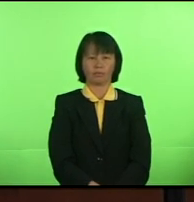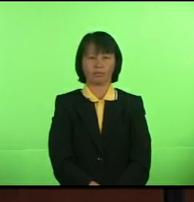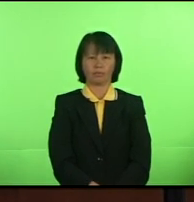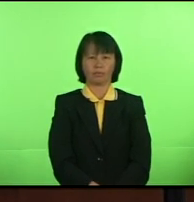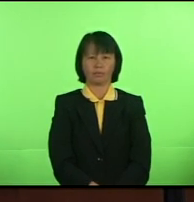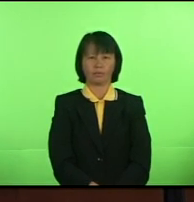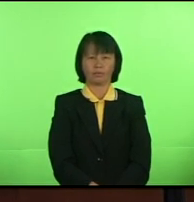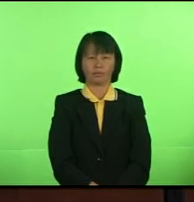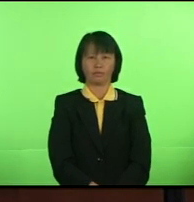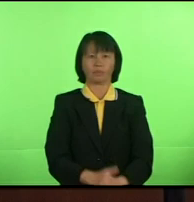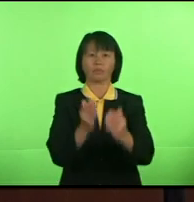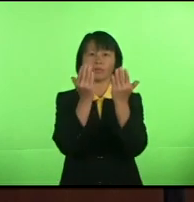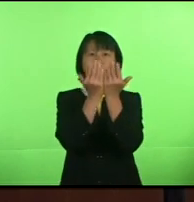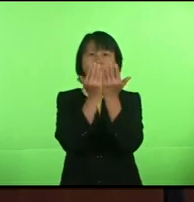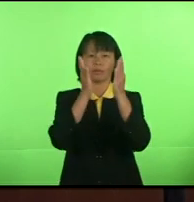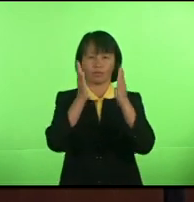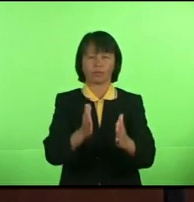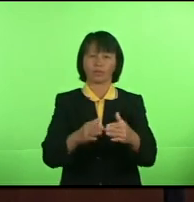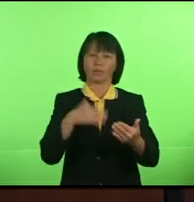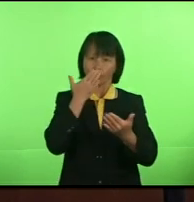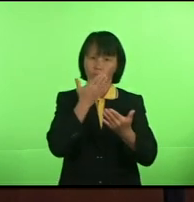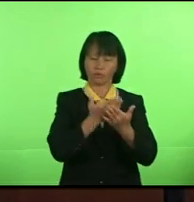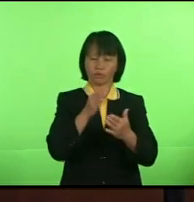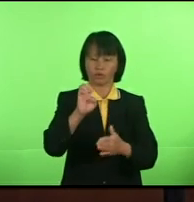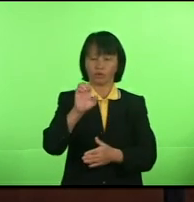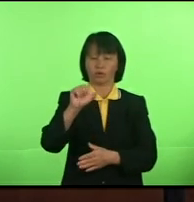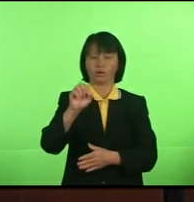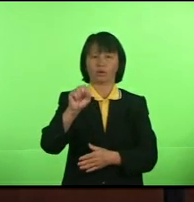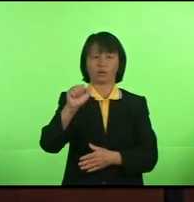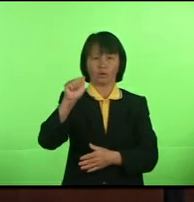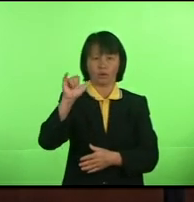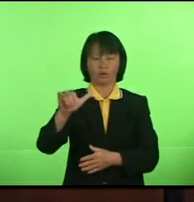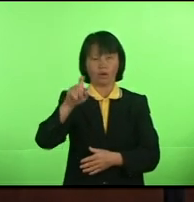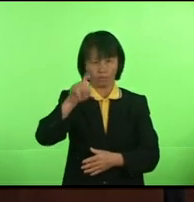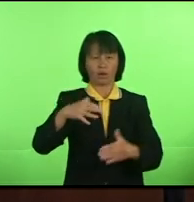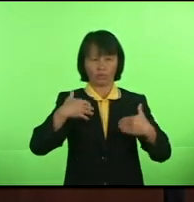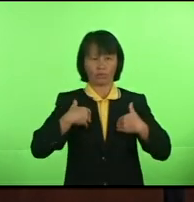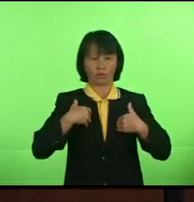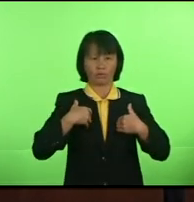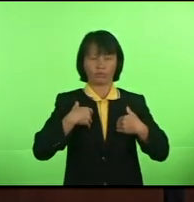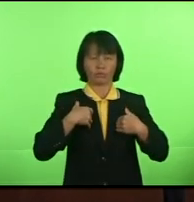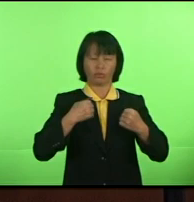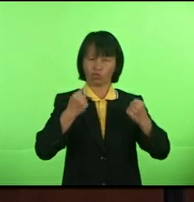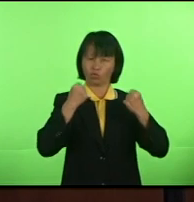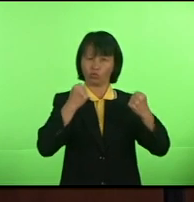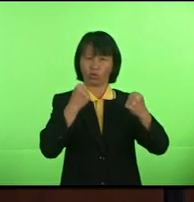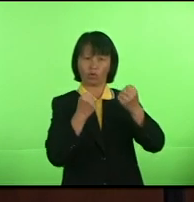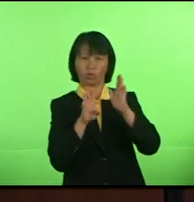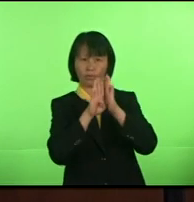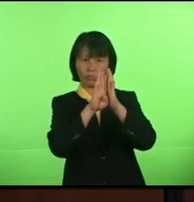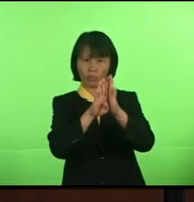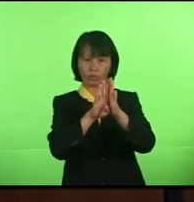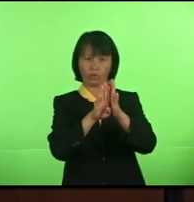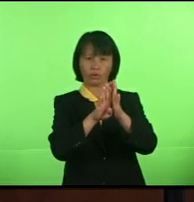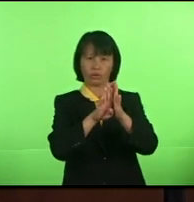Okay, so students, a good essay needs to be supported with solid evidence in order